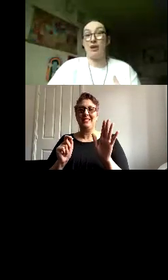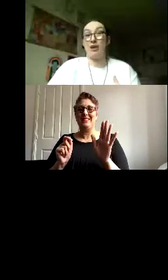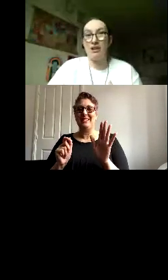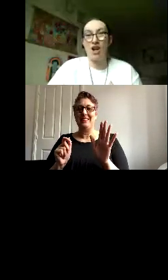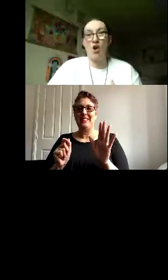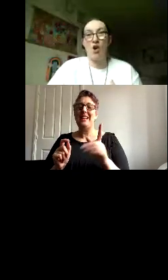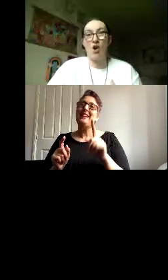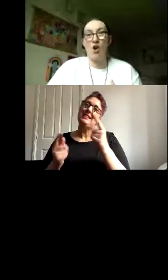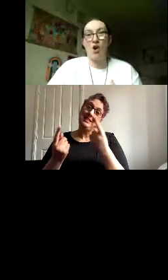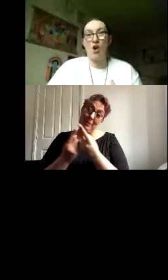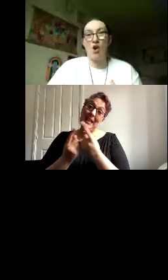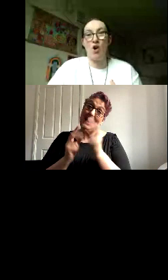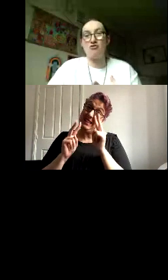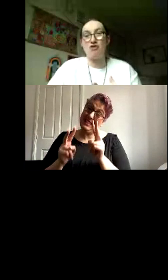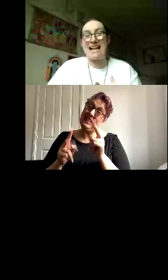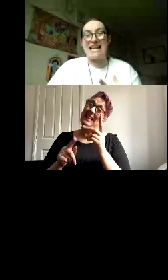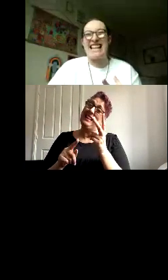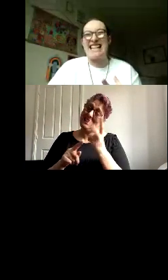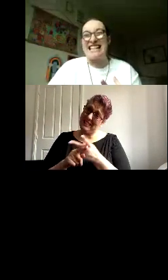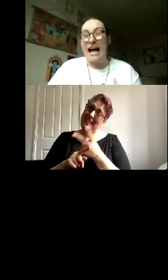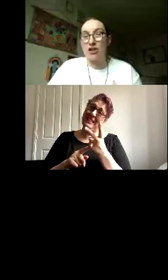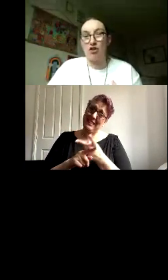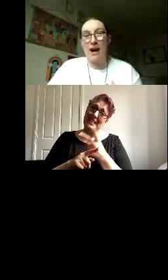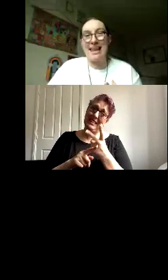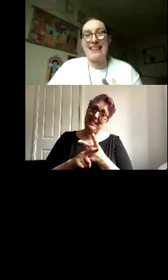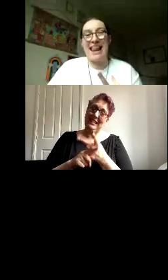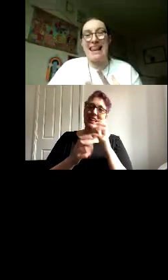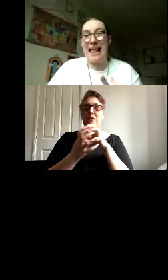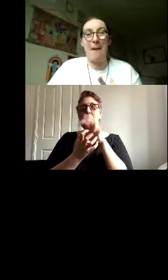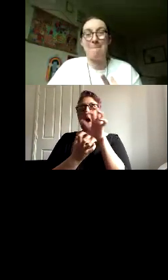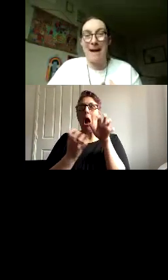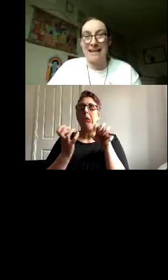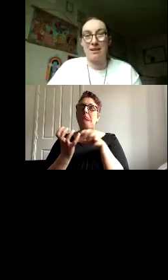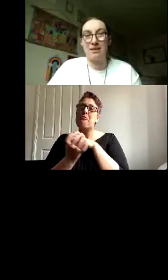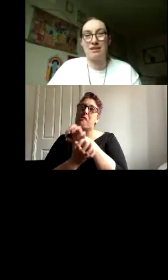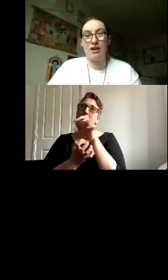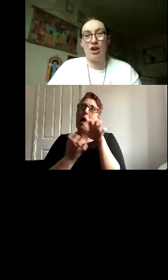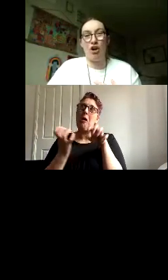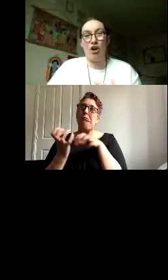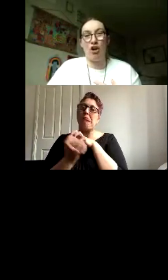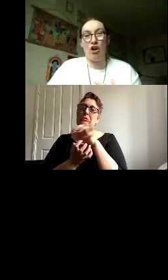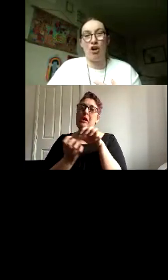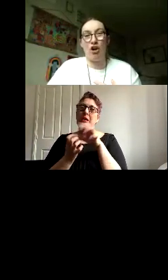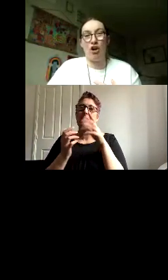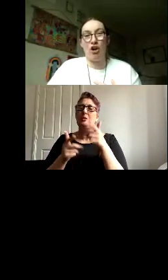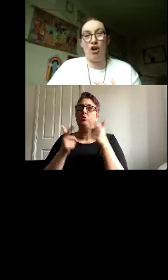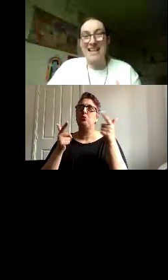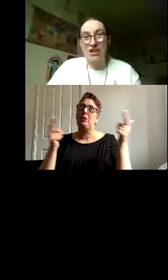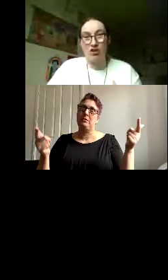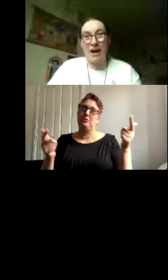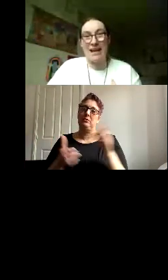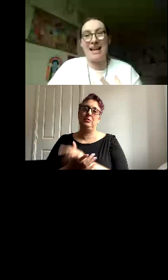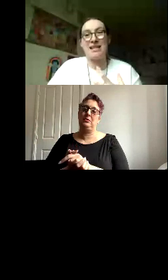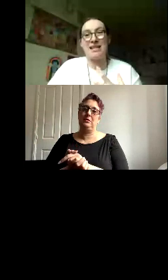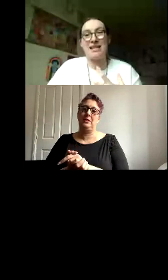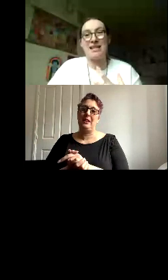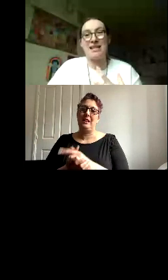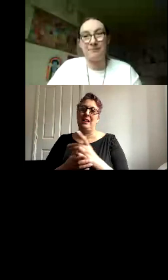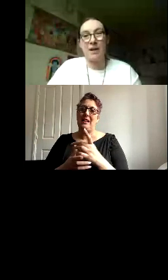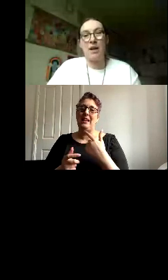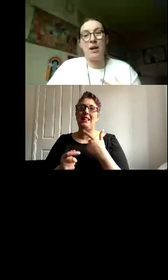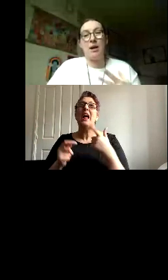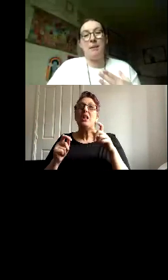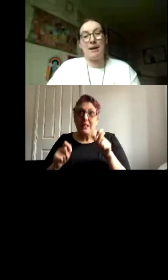very often, where they really can exaggerate their lip patterns, really exaggerate their